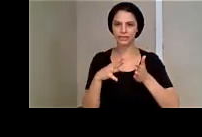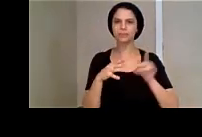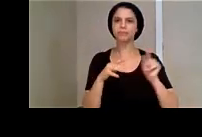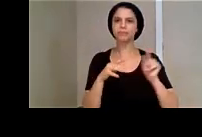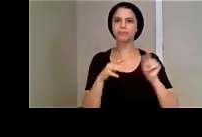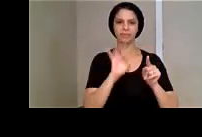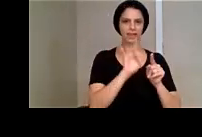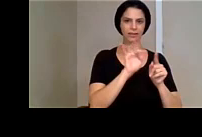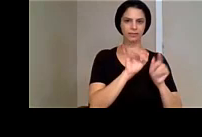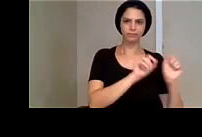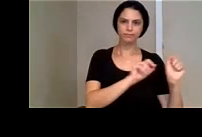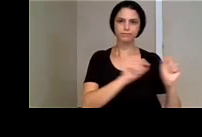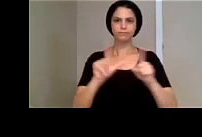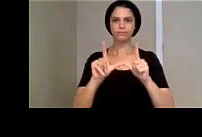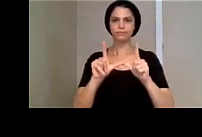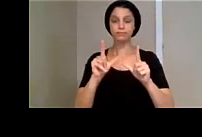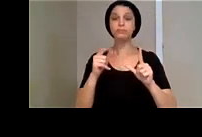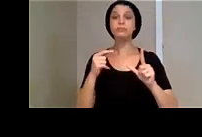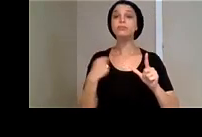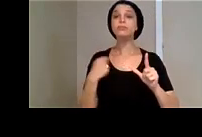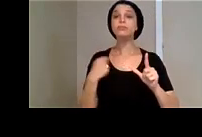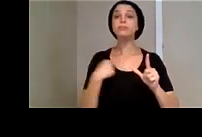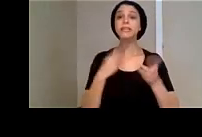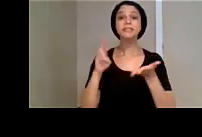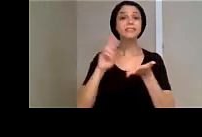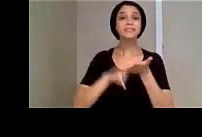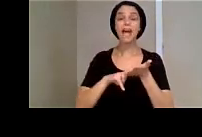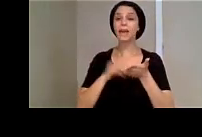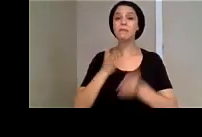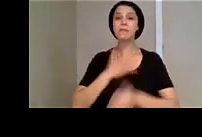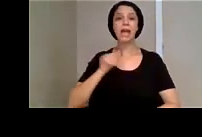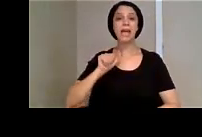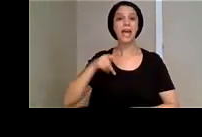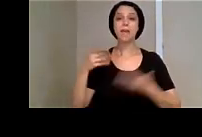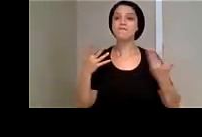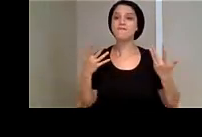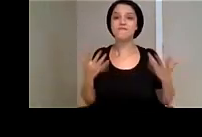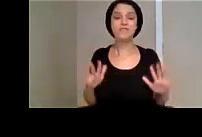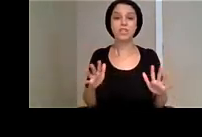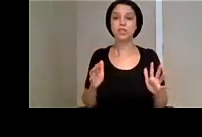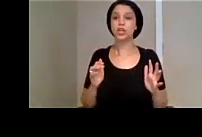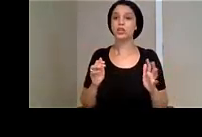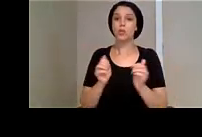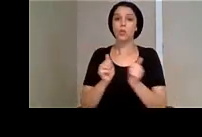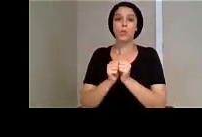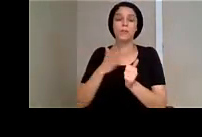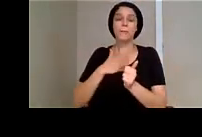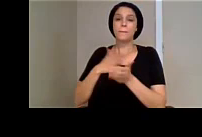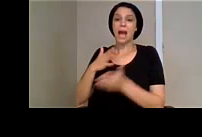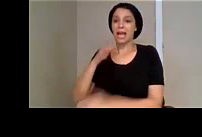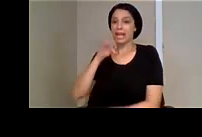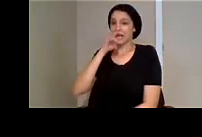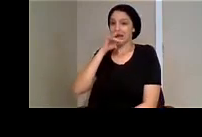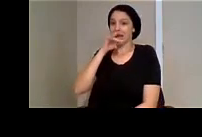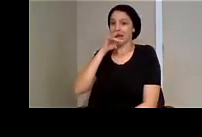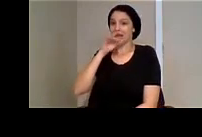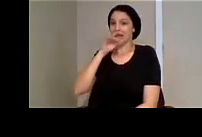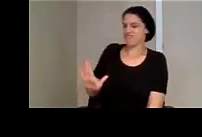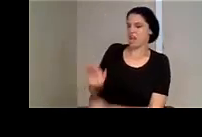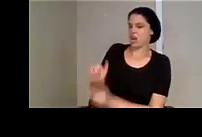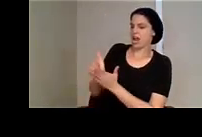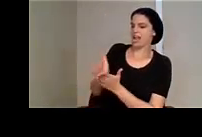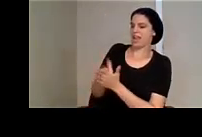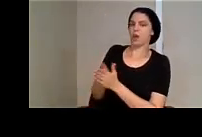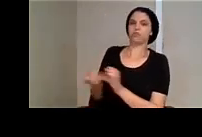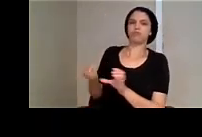click on that. I'm already signed into this app with one of my children's accounts.